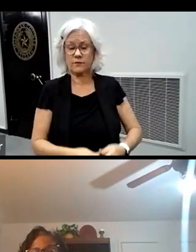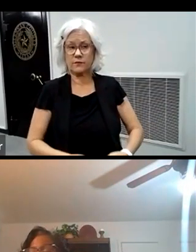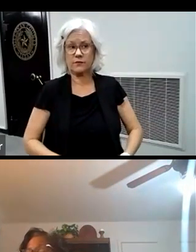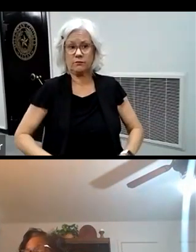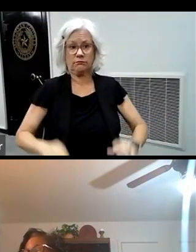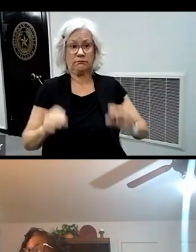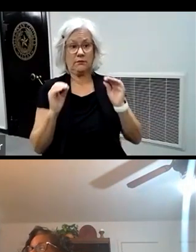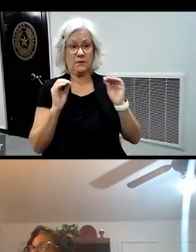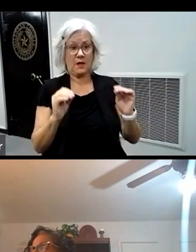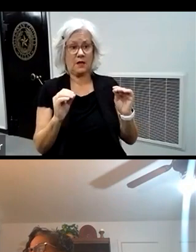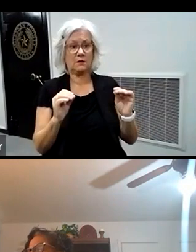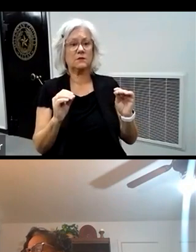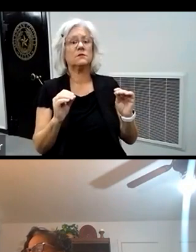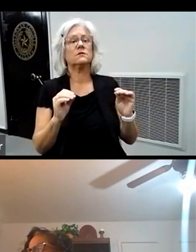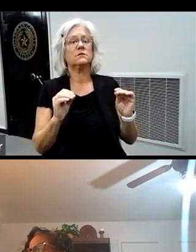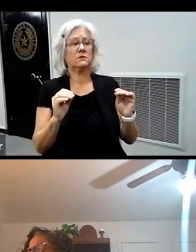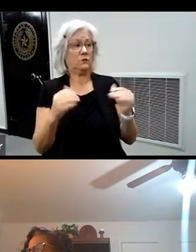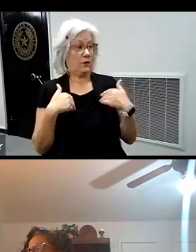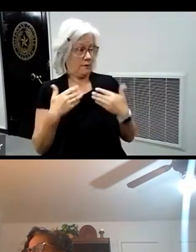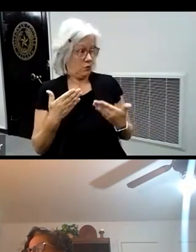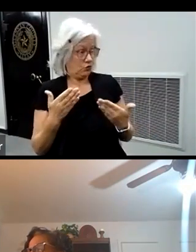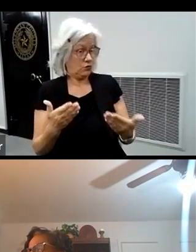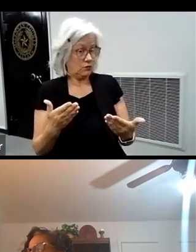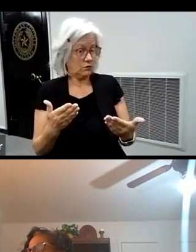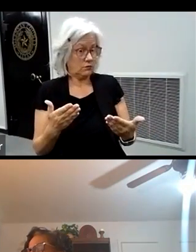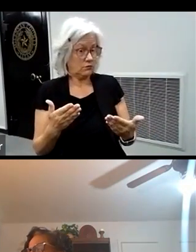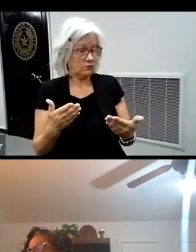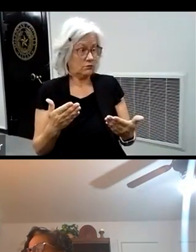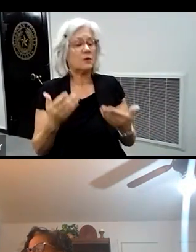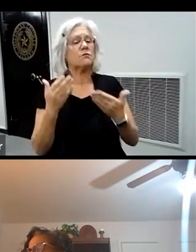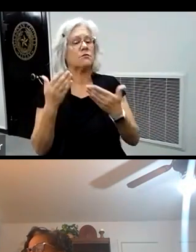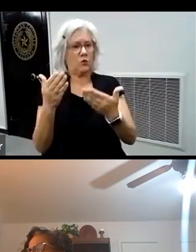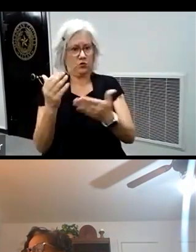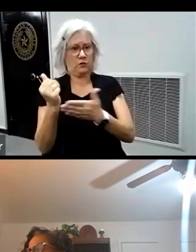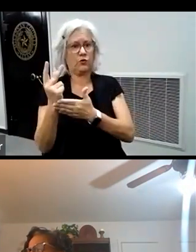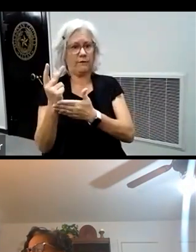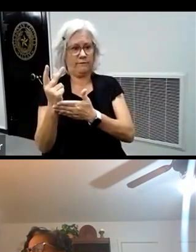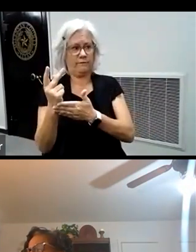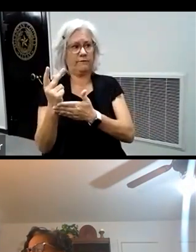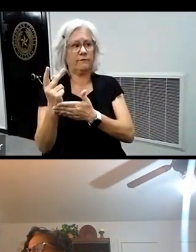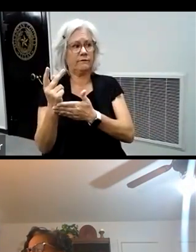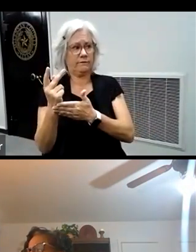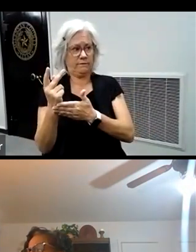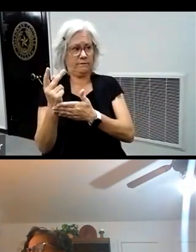If not, is there a motion to approve that payment? Motion to approve.